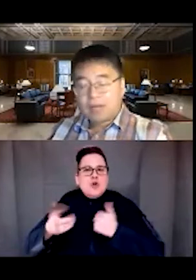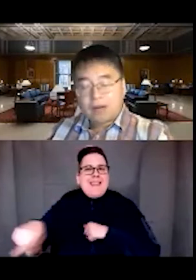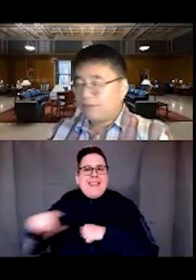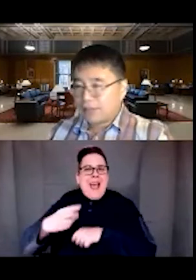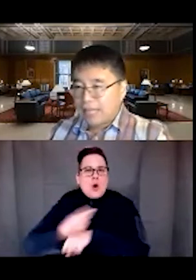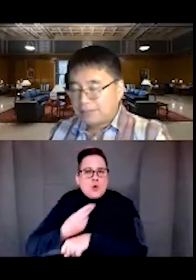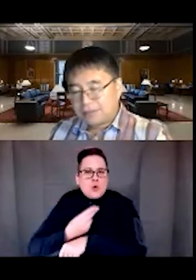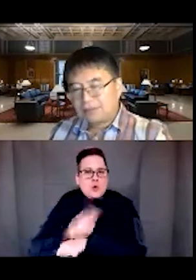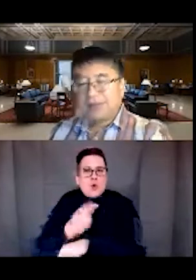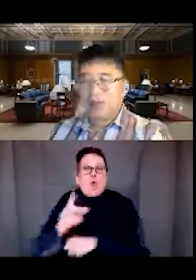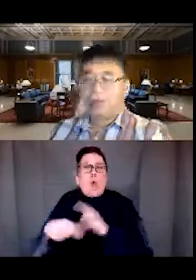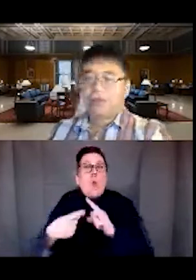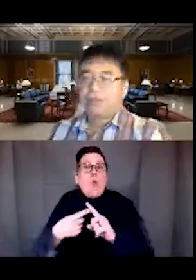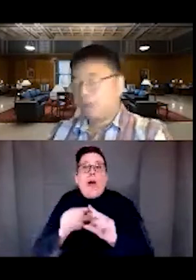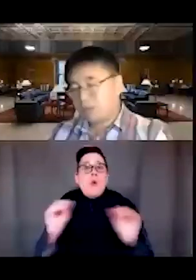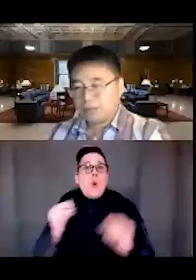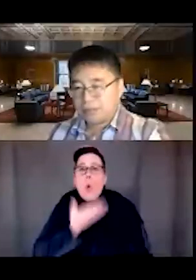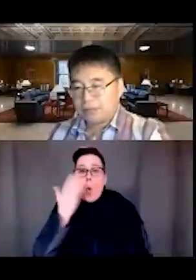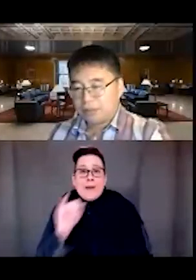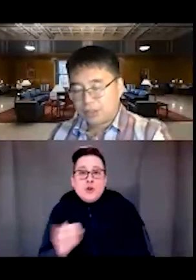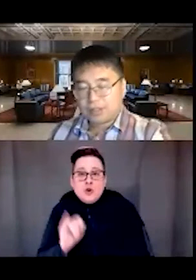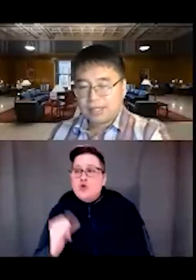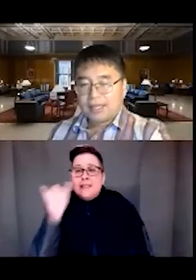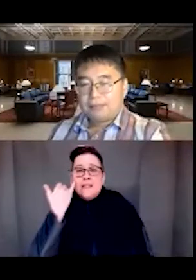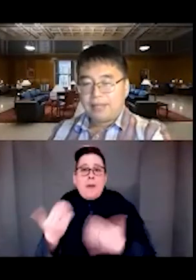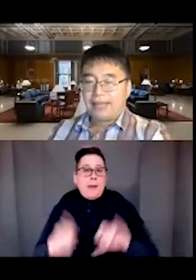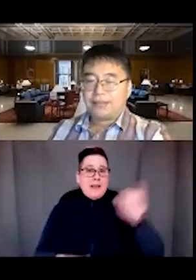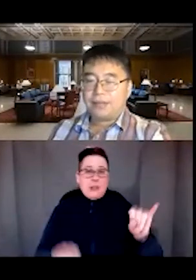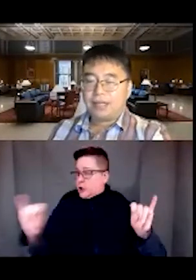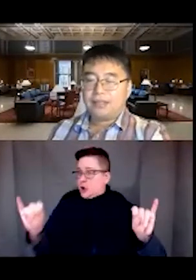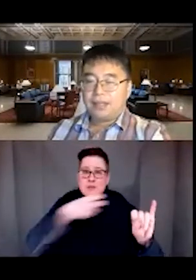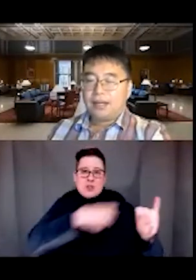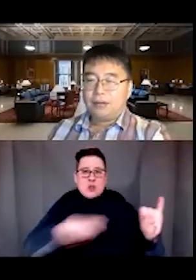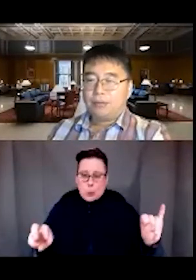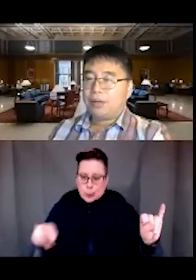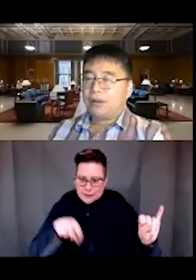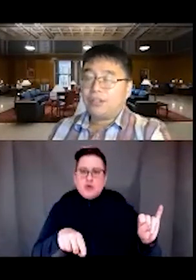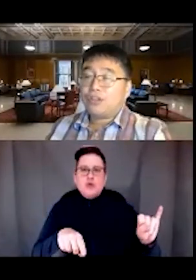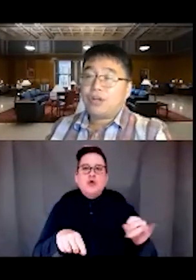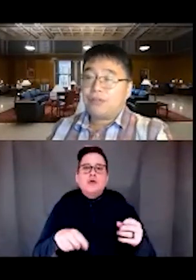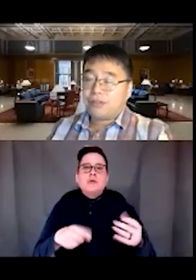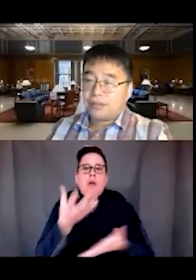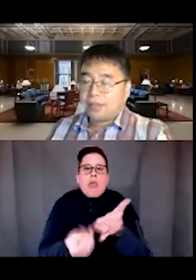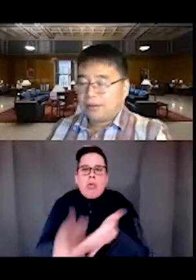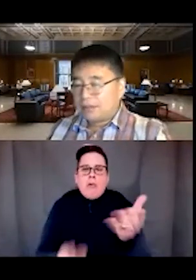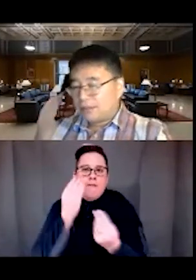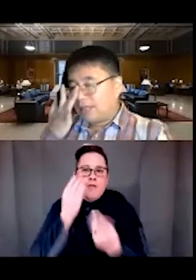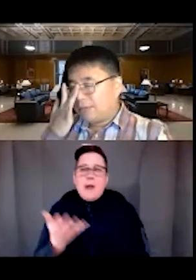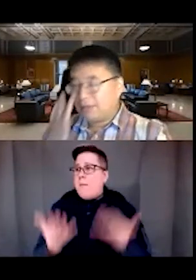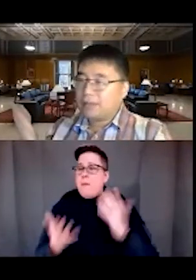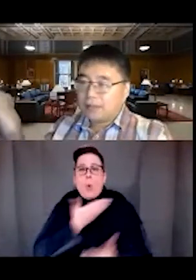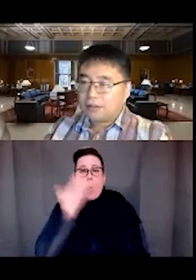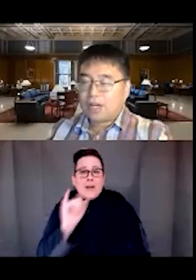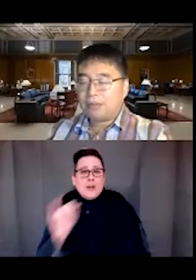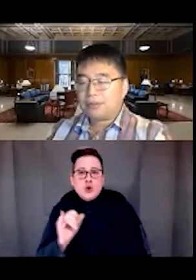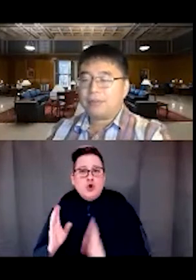when their coverage lapsed, right? Or they're switching plans, right? When they were uninsured for certain periods of time, or